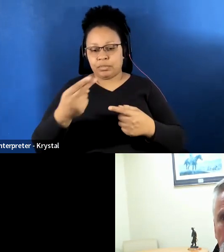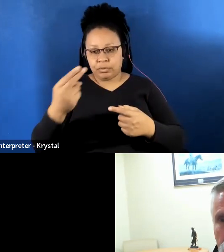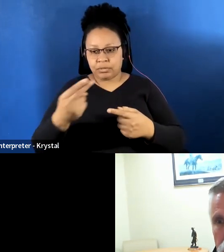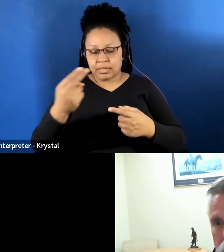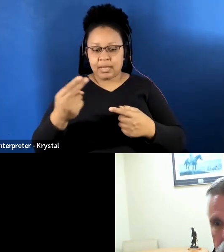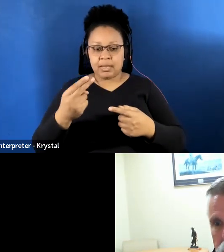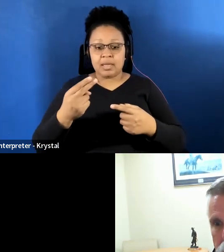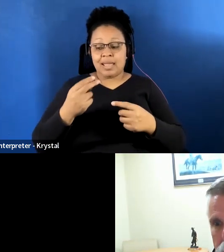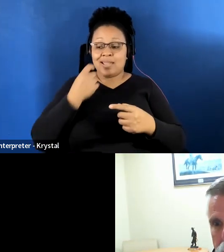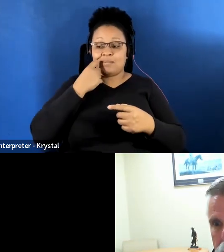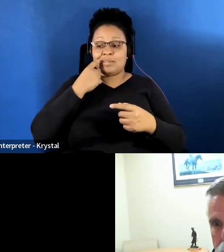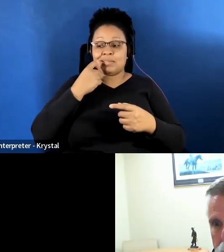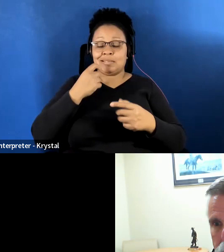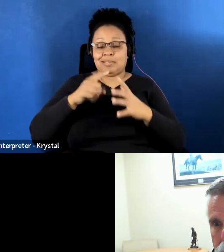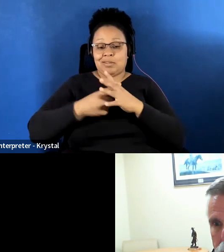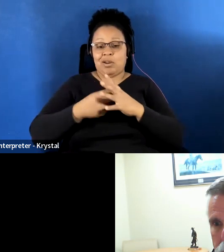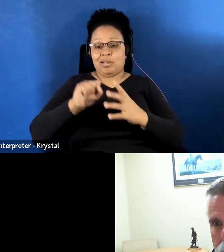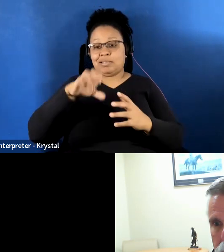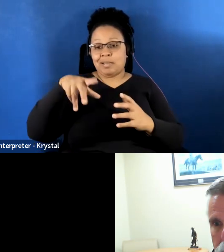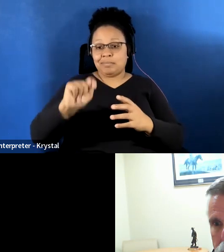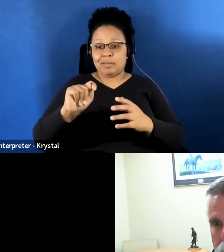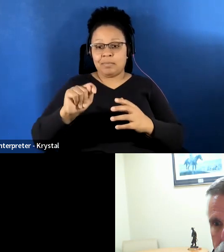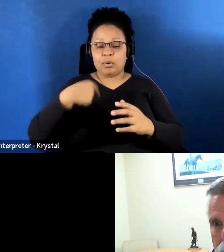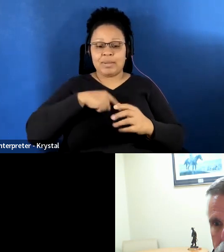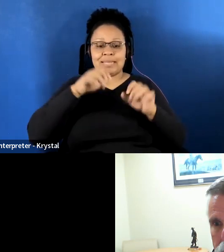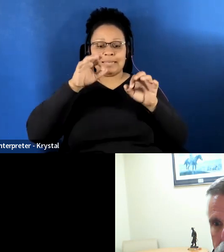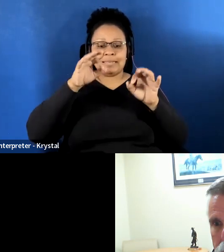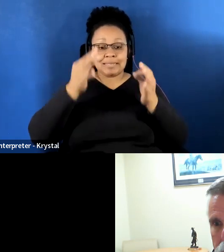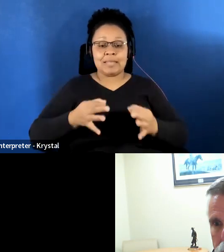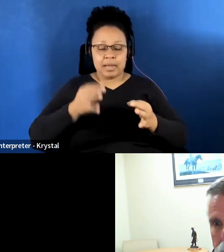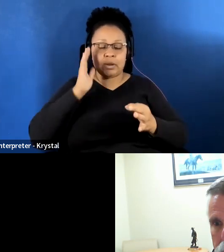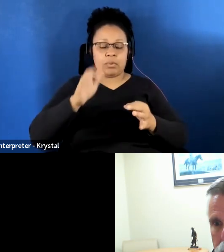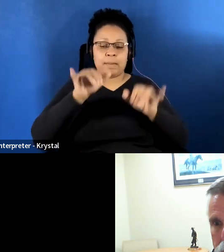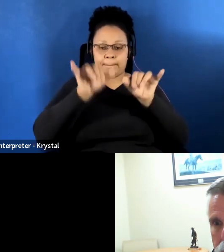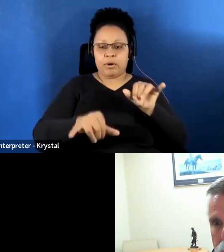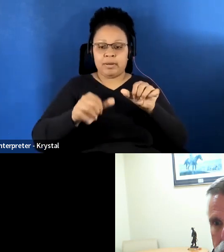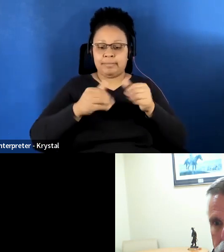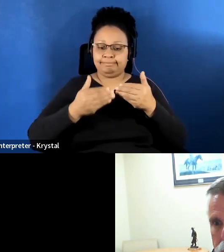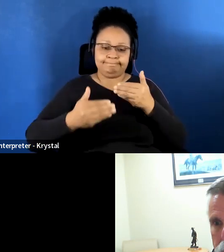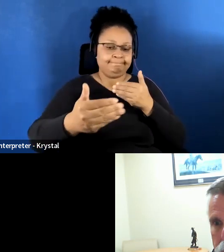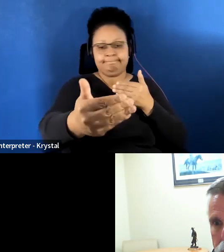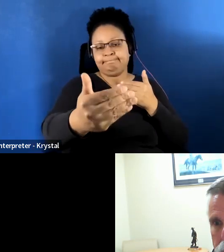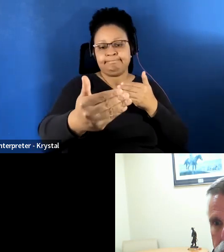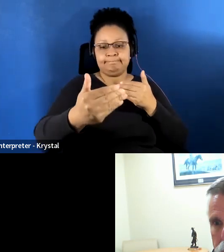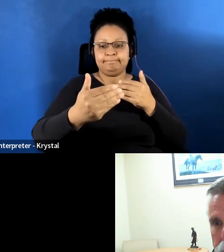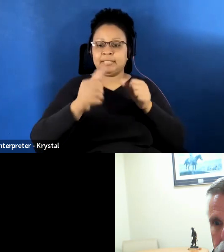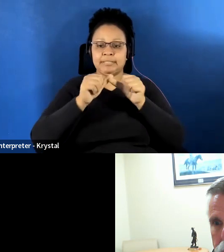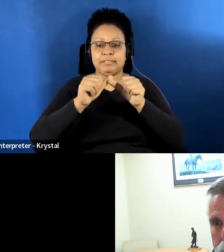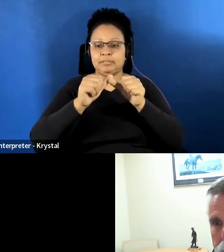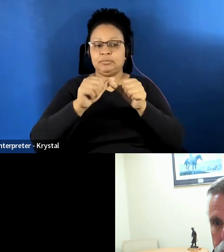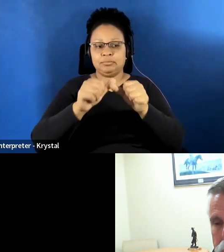September, in discussing with our board, we decided that it's going to be permanent from now on moving forward.